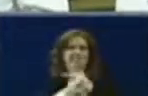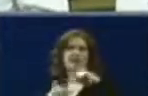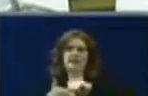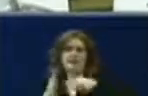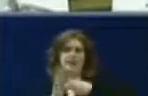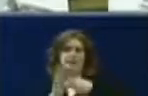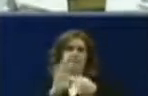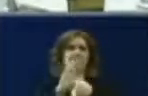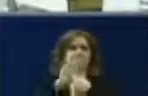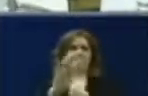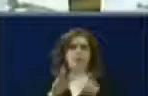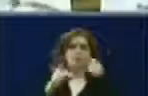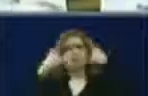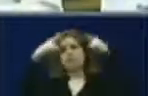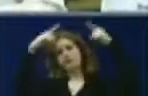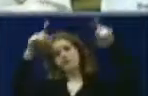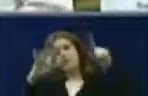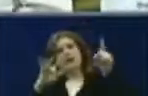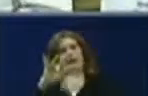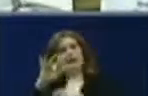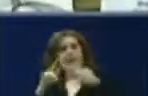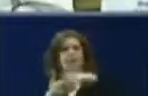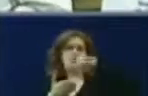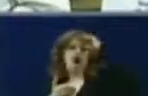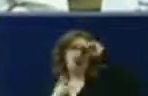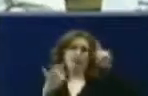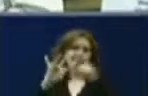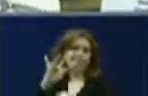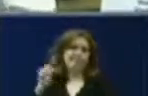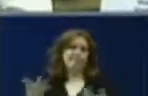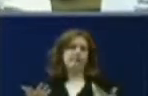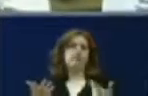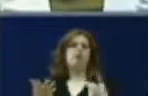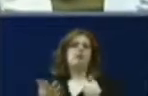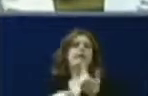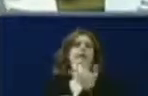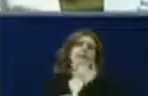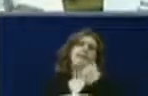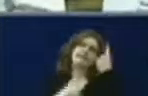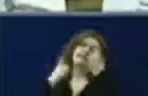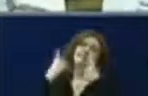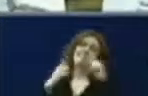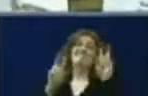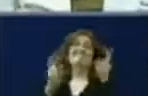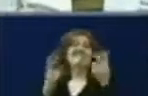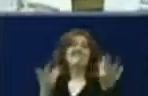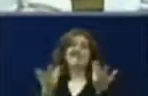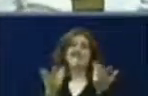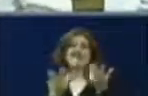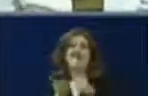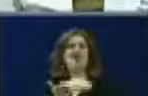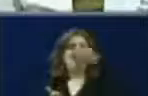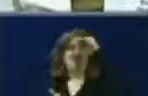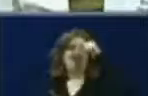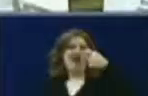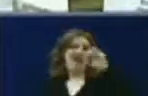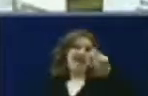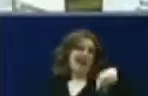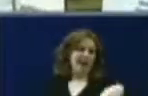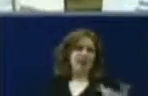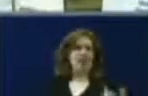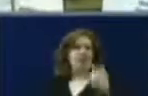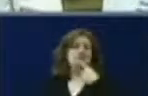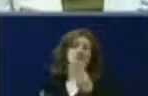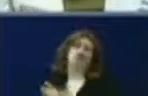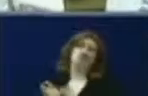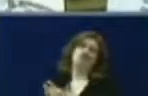of achievement gap or learning gap. We like to think of it as the learning gap, and we applaud